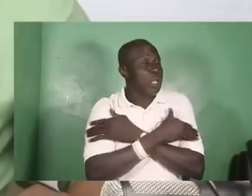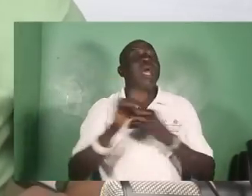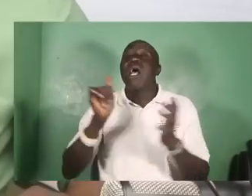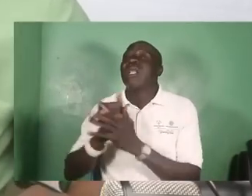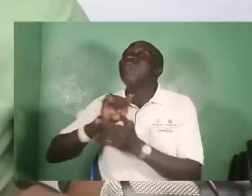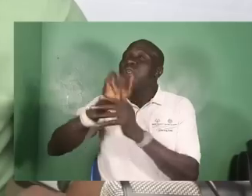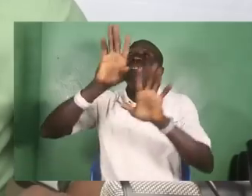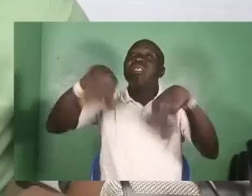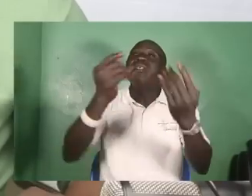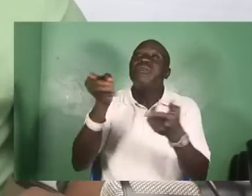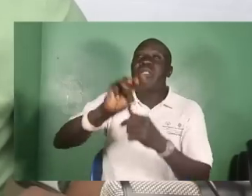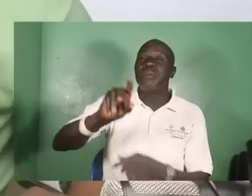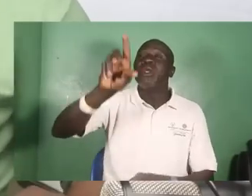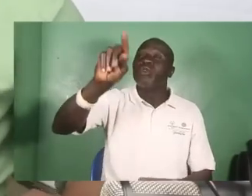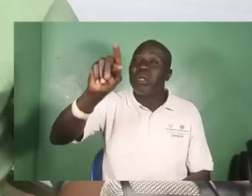fún wọn ní